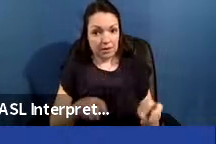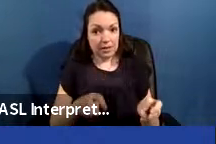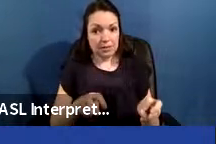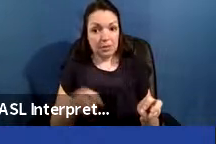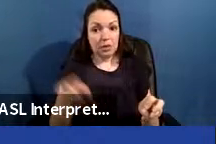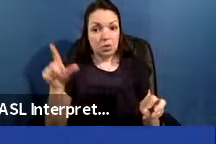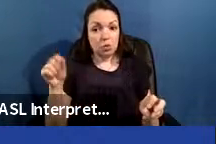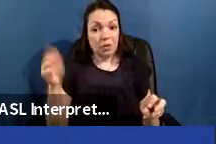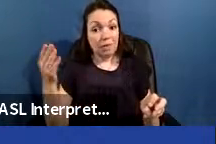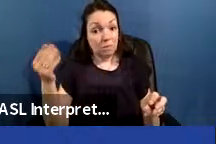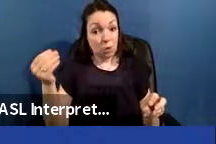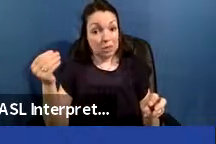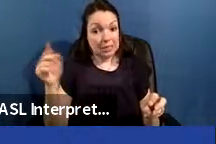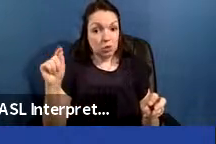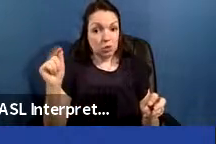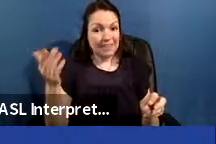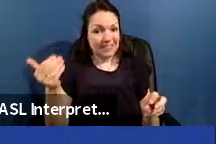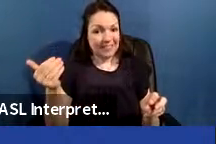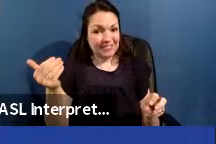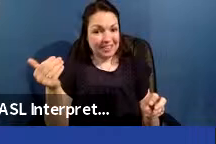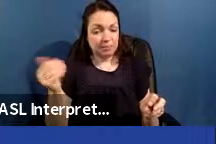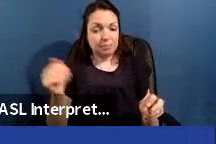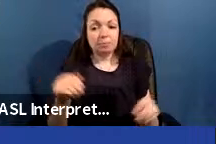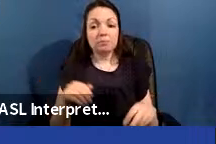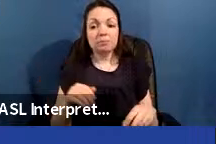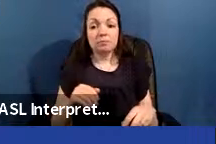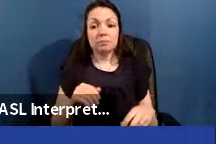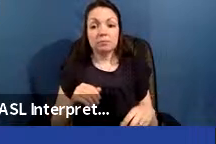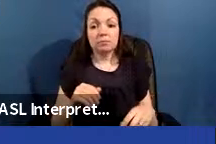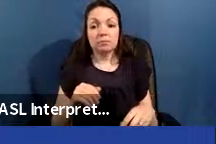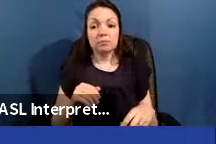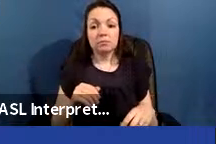in 2014-2015. So this is a